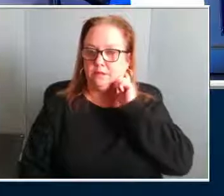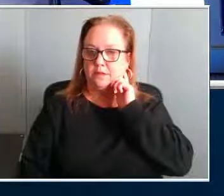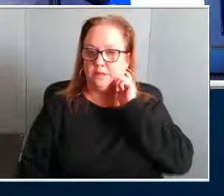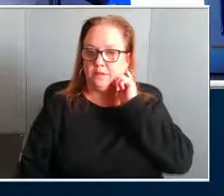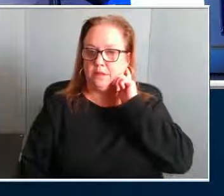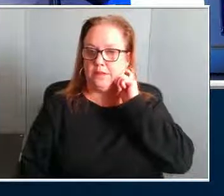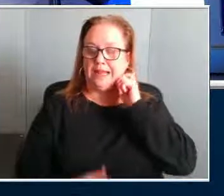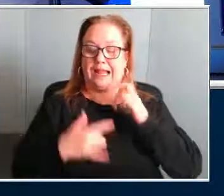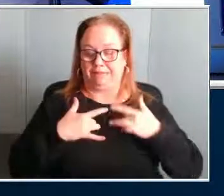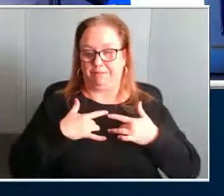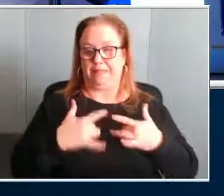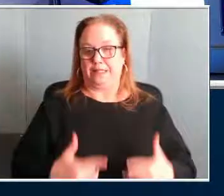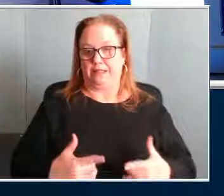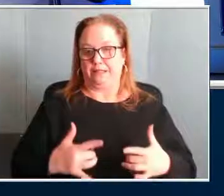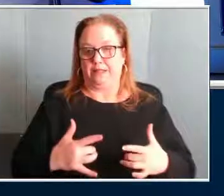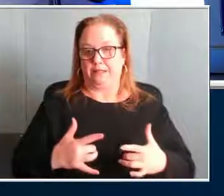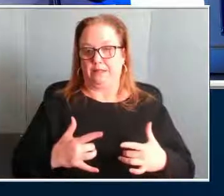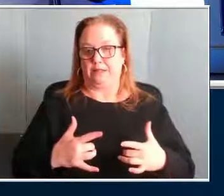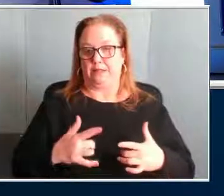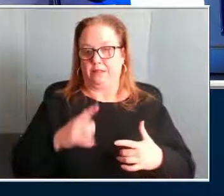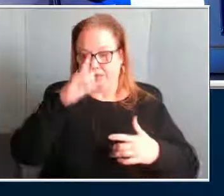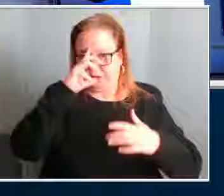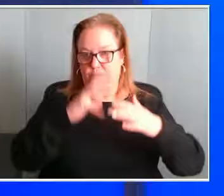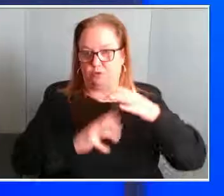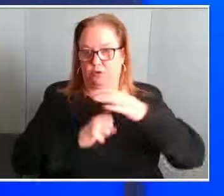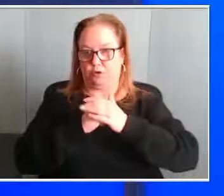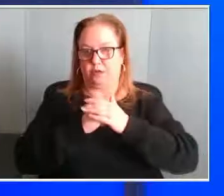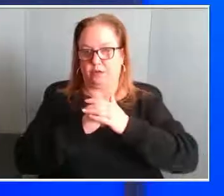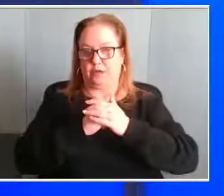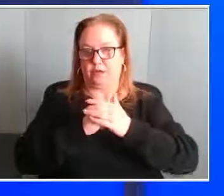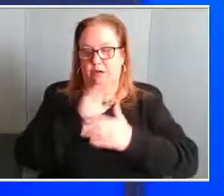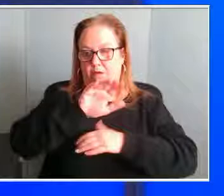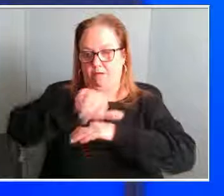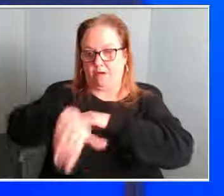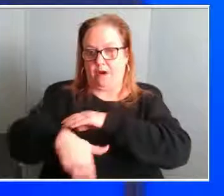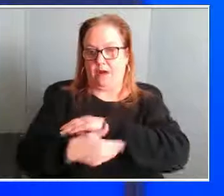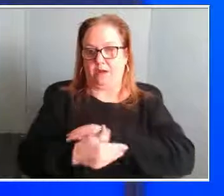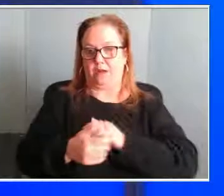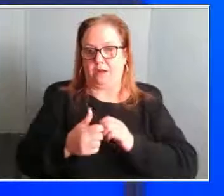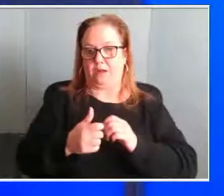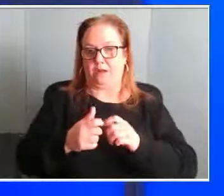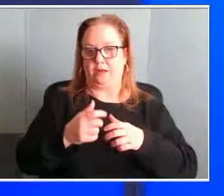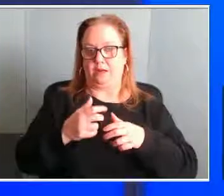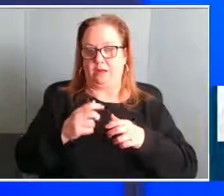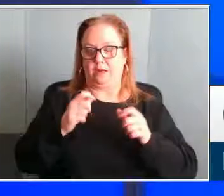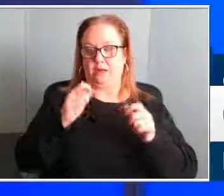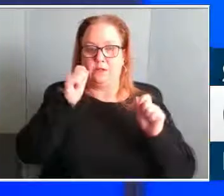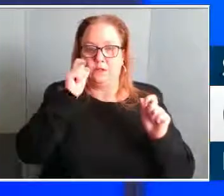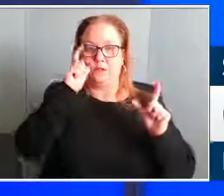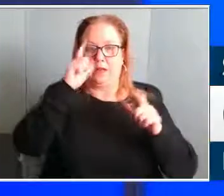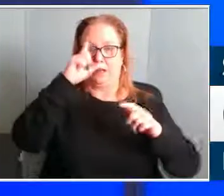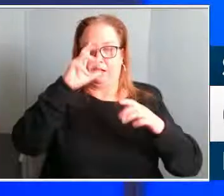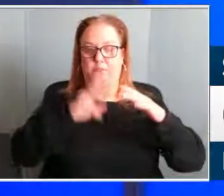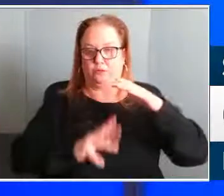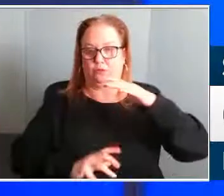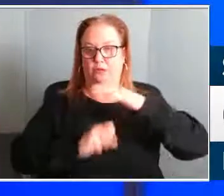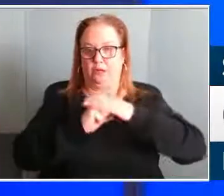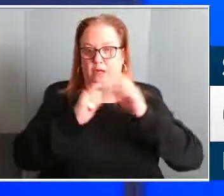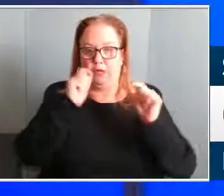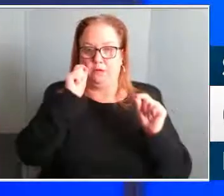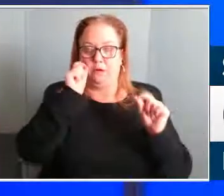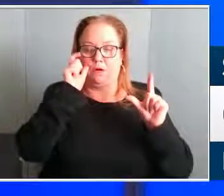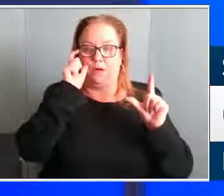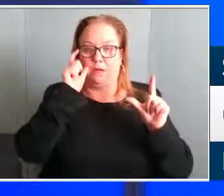it's very likely that he suffered a stroke sometime during the night. So with him, he was what we call a wake-up stroke. So he woke up and he